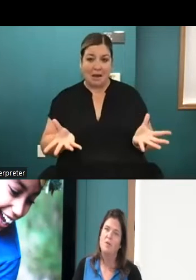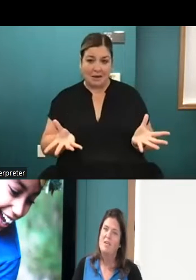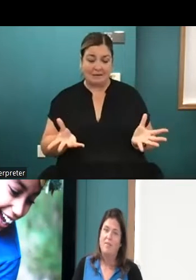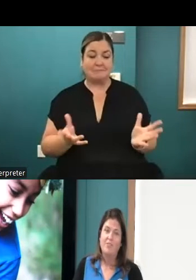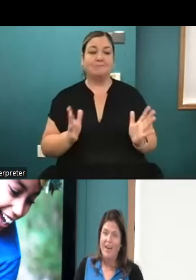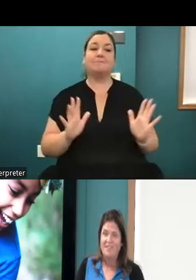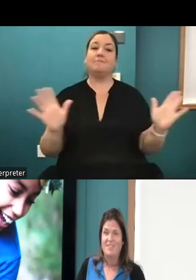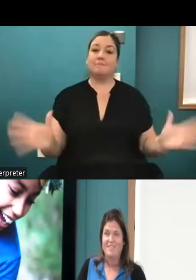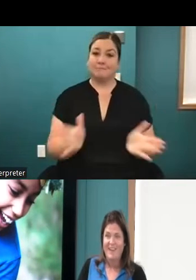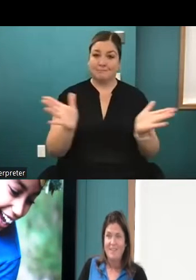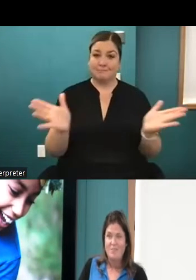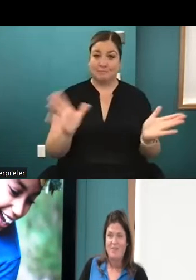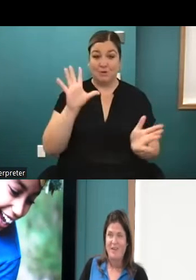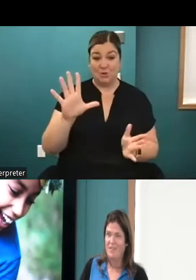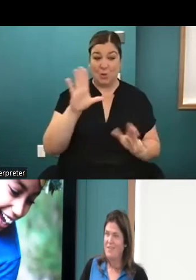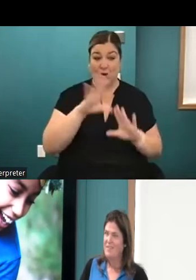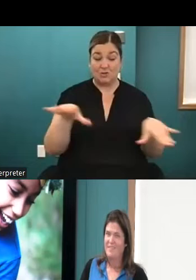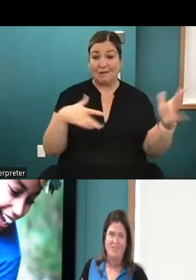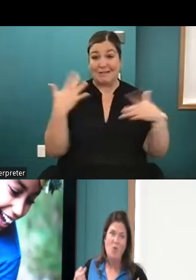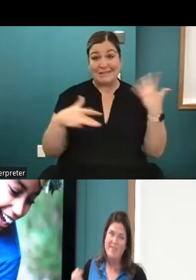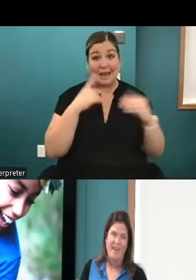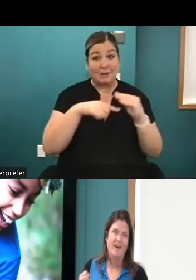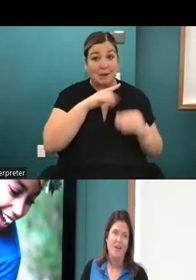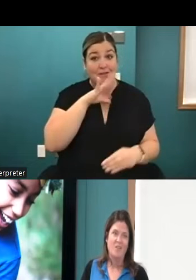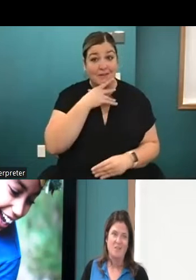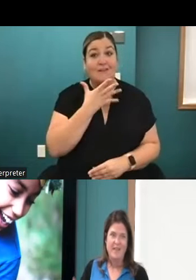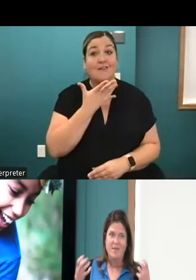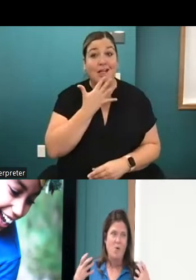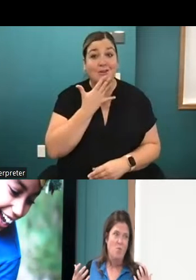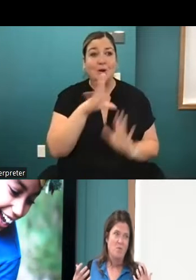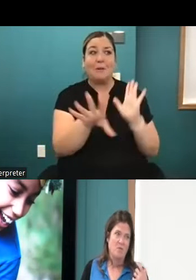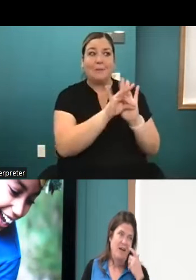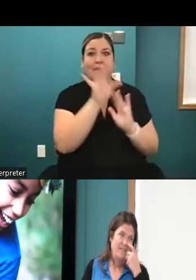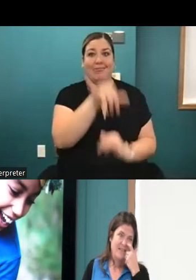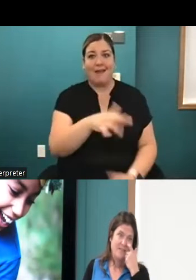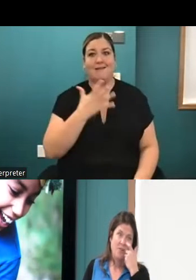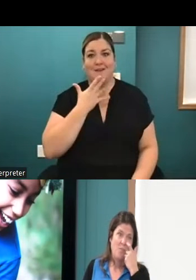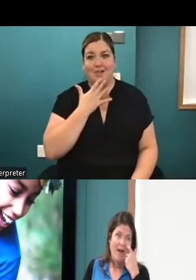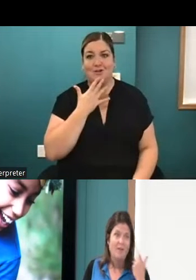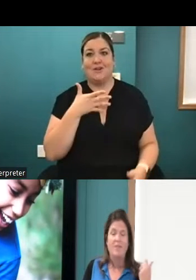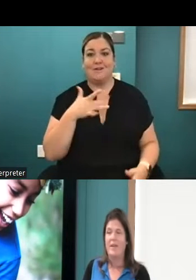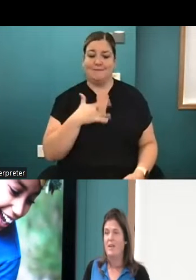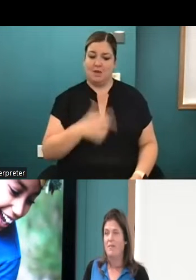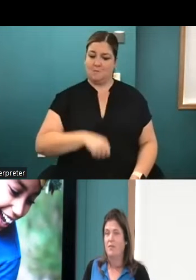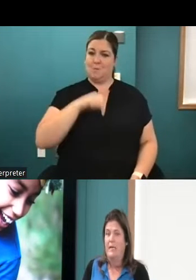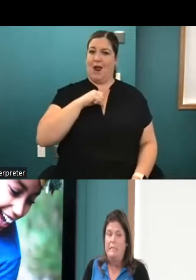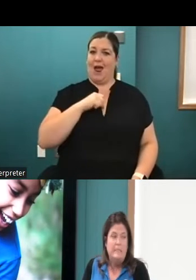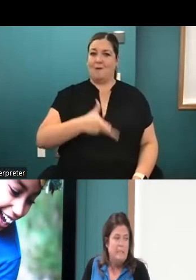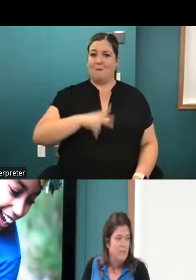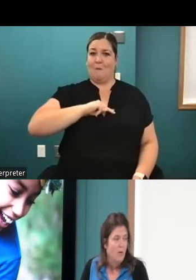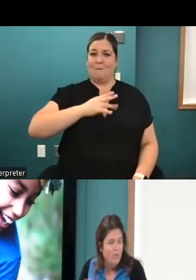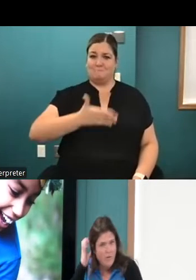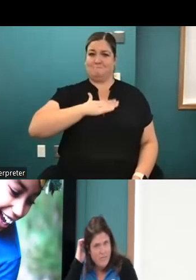them though, if your child's excited about a color, go with that color. Let them own their device. Let them feel proud of it and not feel